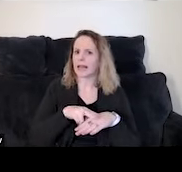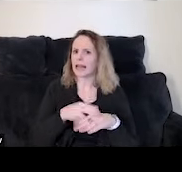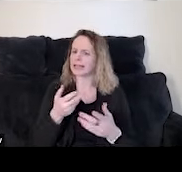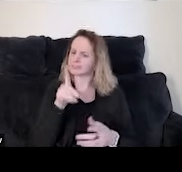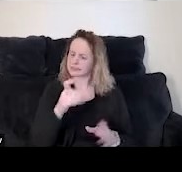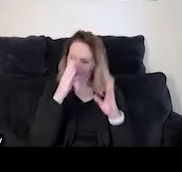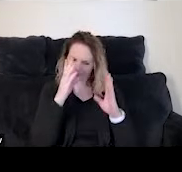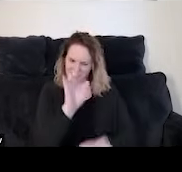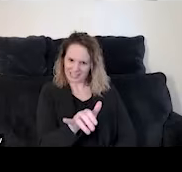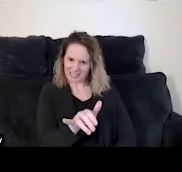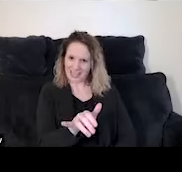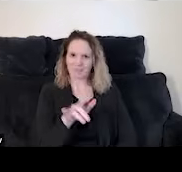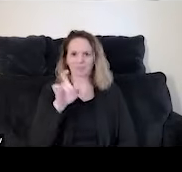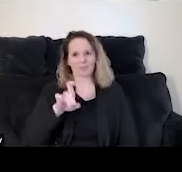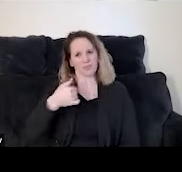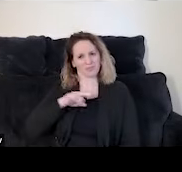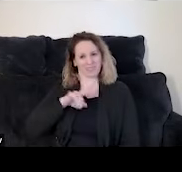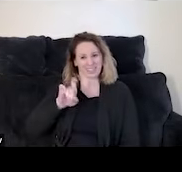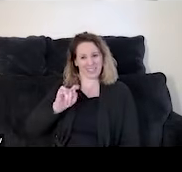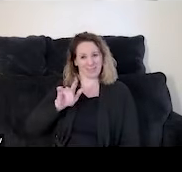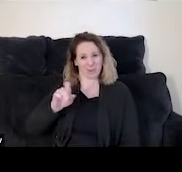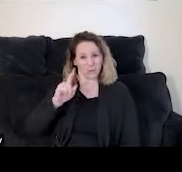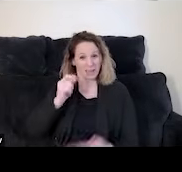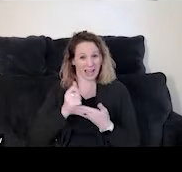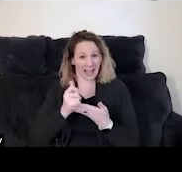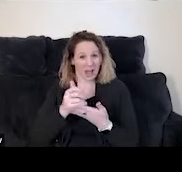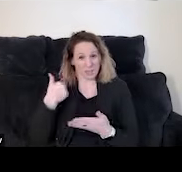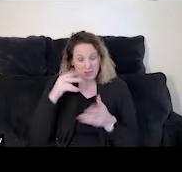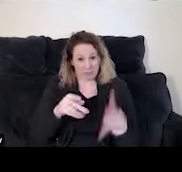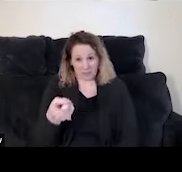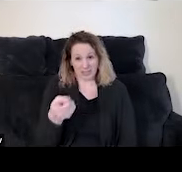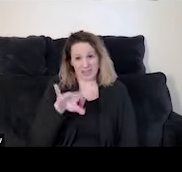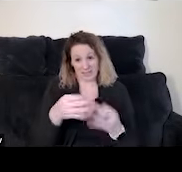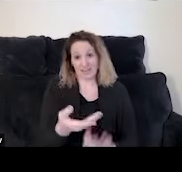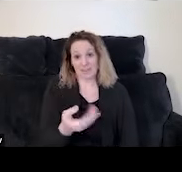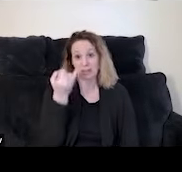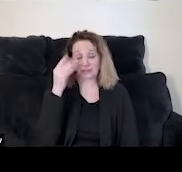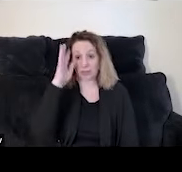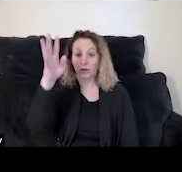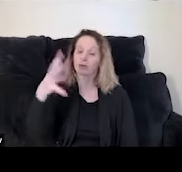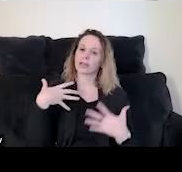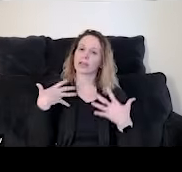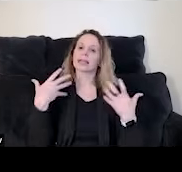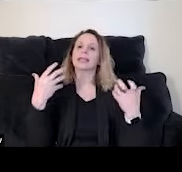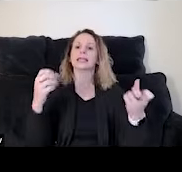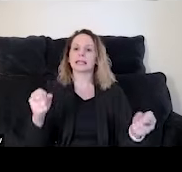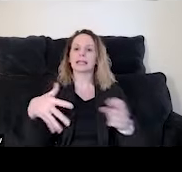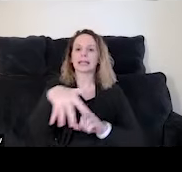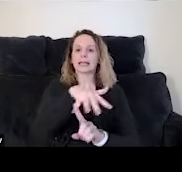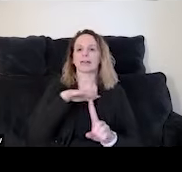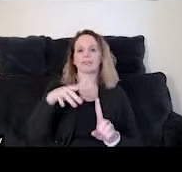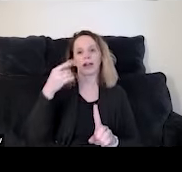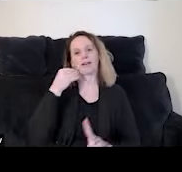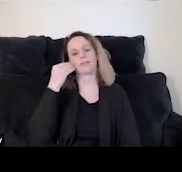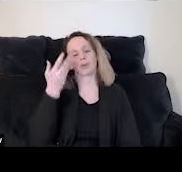and that we really need tools that are helpful for that young person and for their family in order to create a healing environment within the homes that they